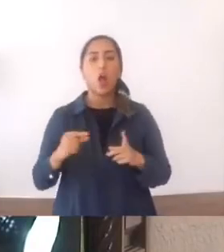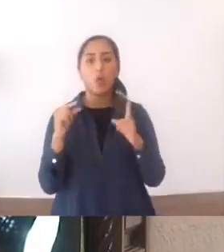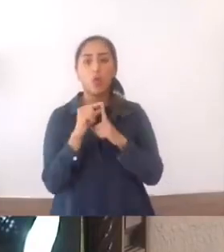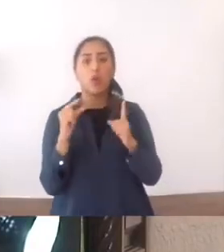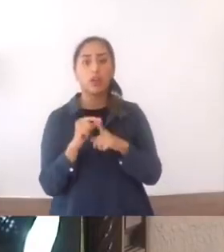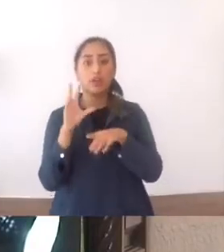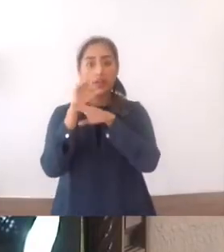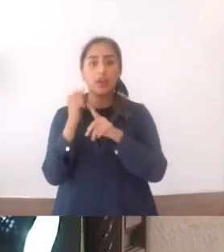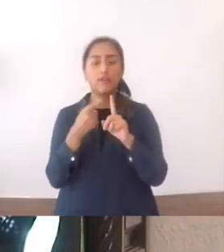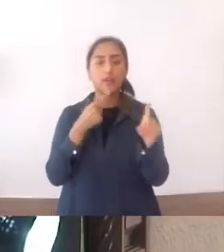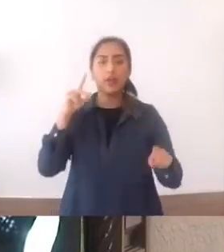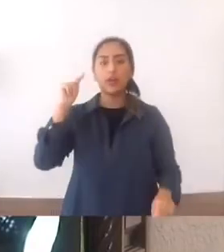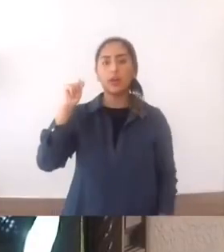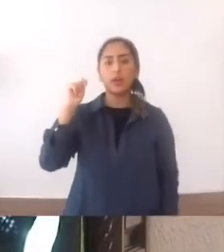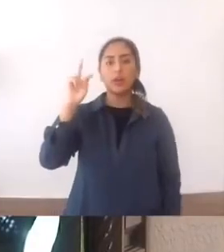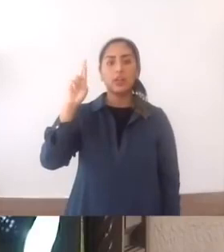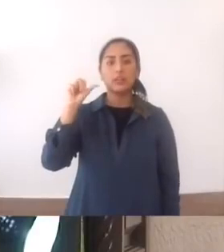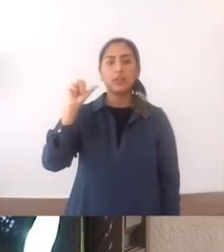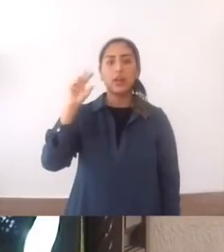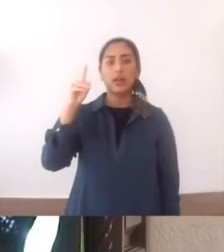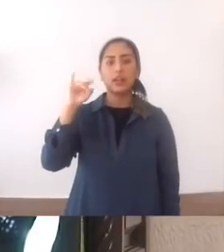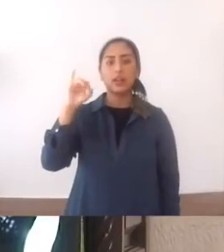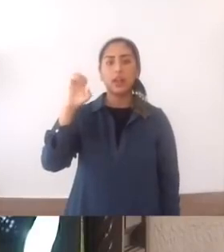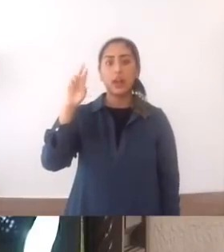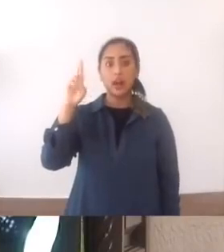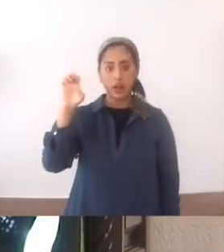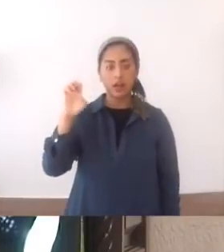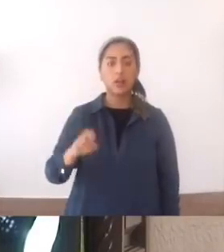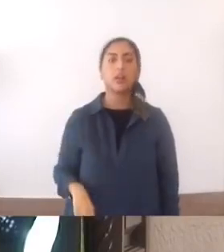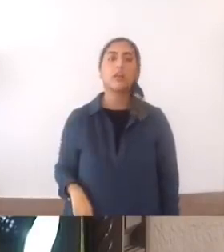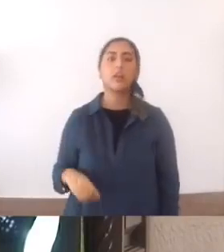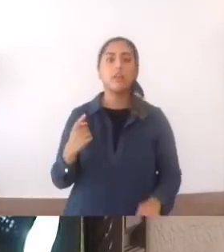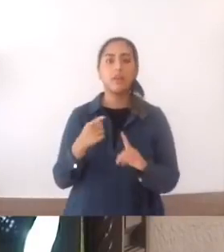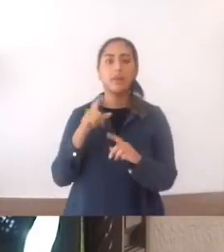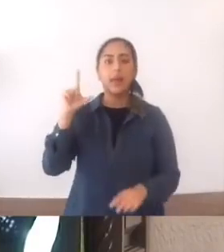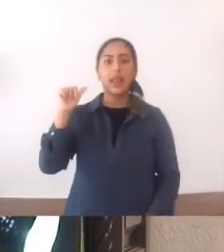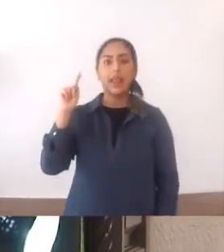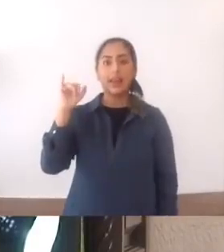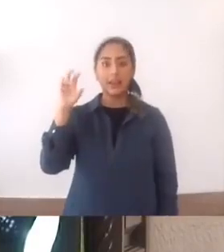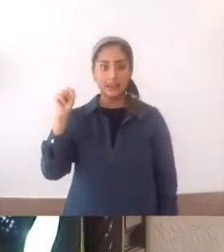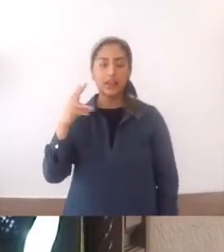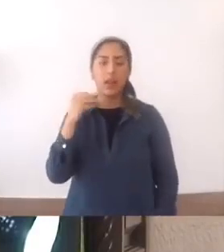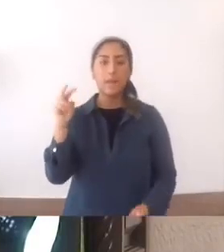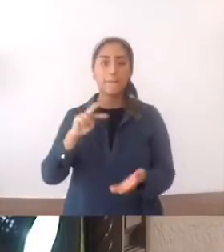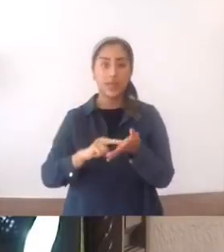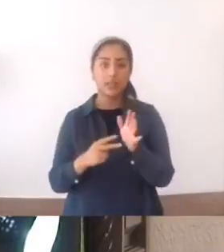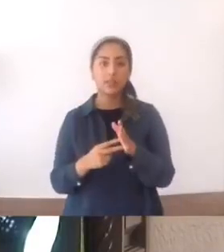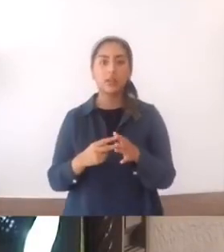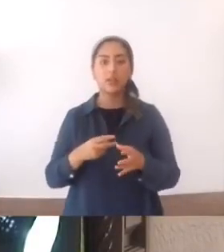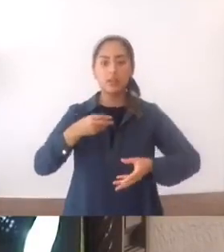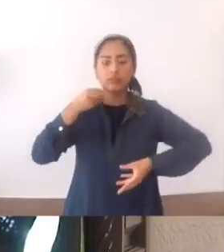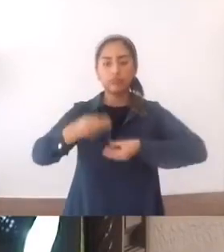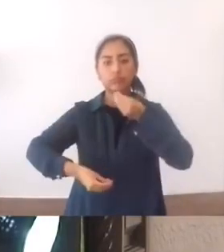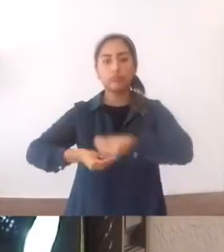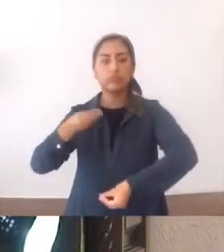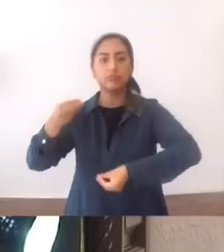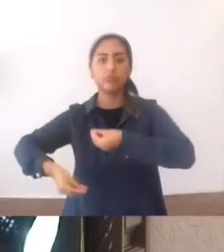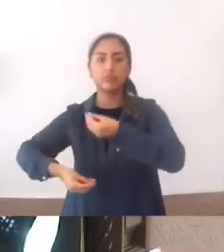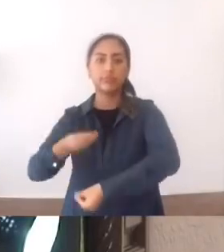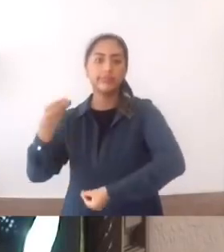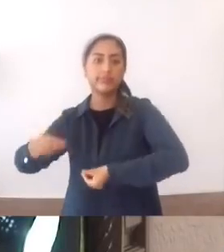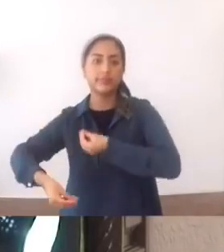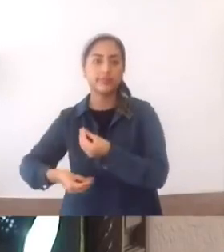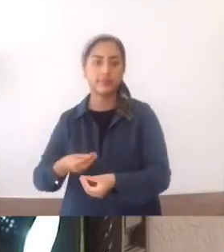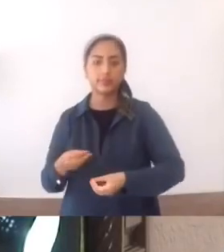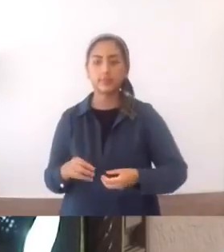new que la brothers palabra tradición viene de tradiere, that the word tradition comes from the word es tradiere, latín that is y Latin, significa pasar de mano